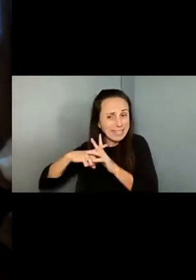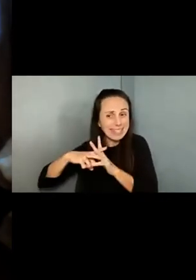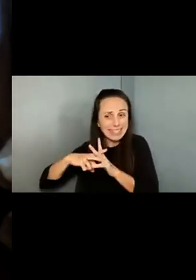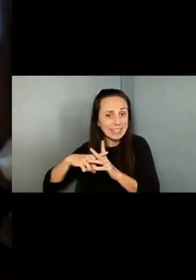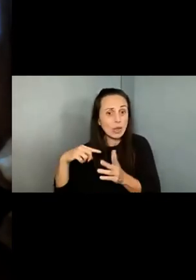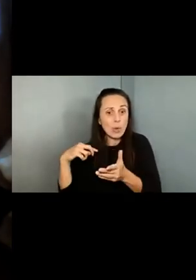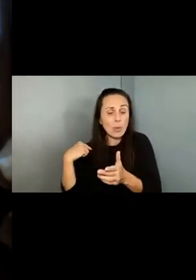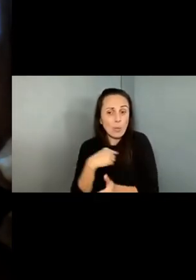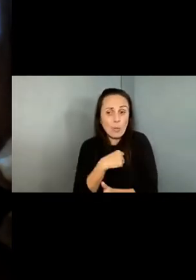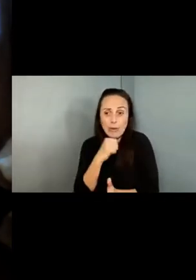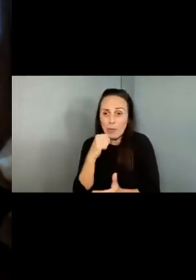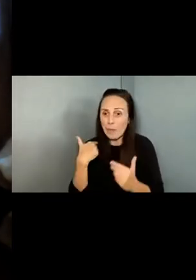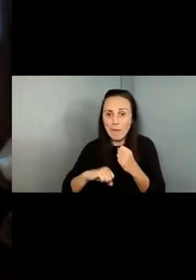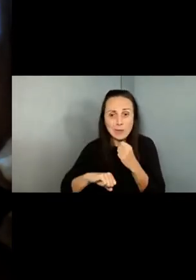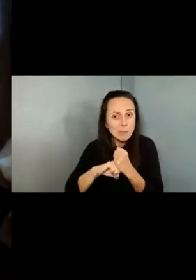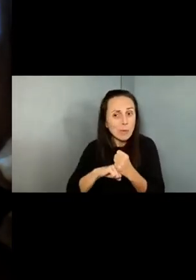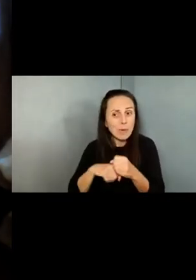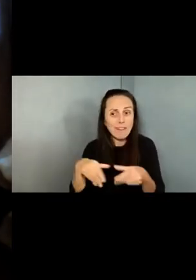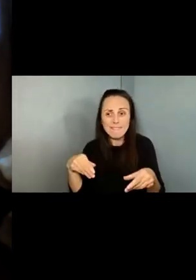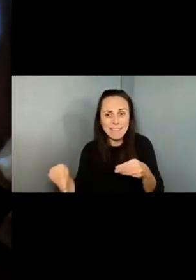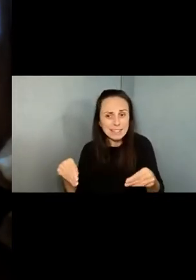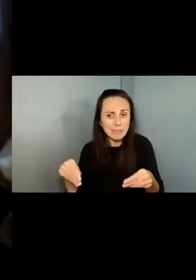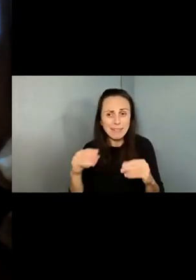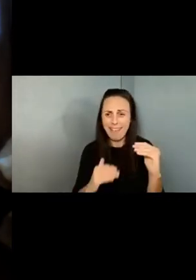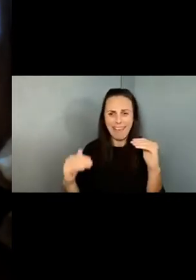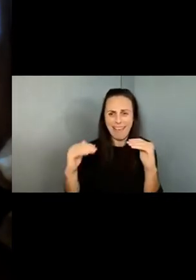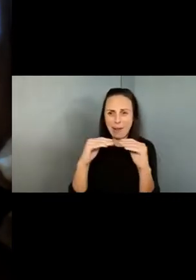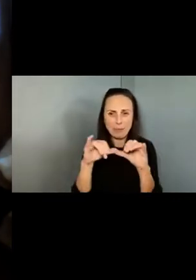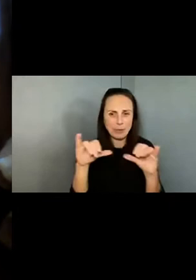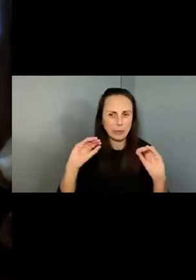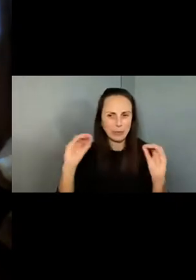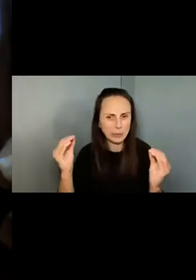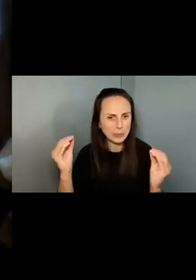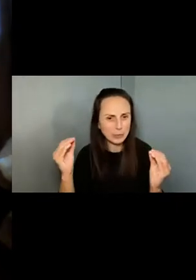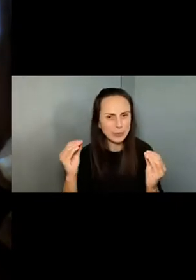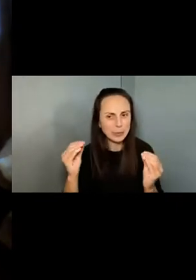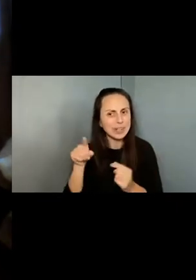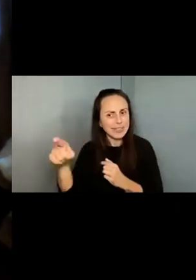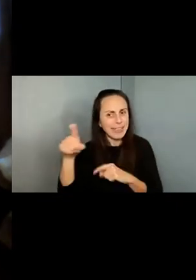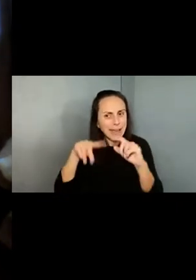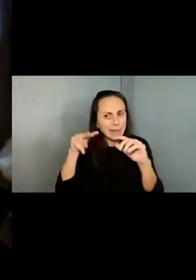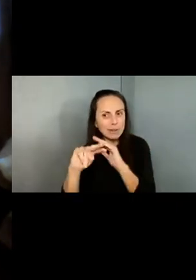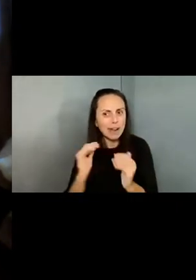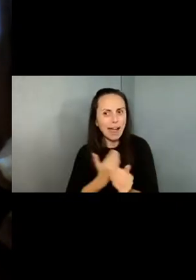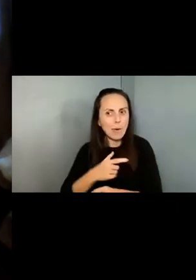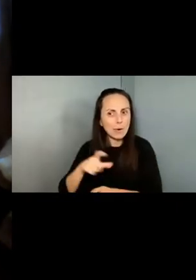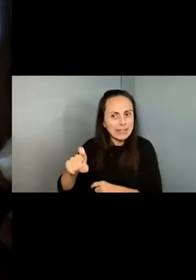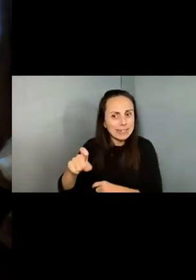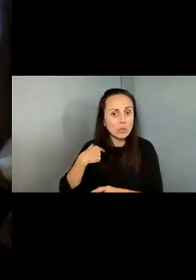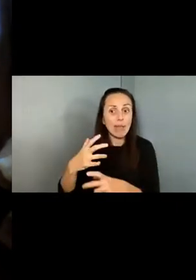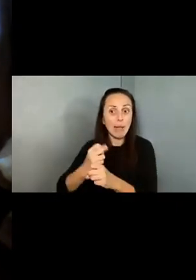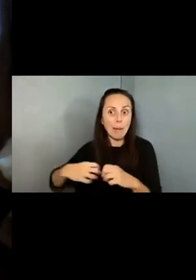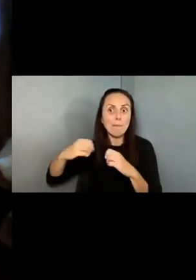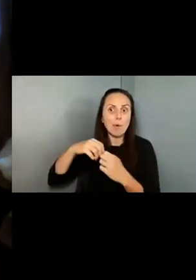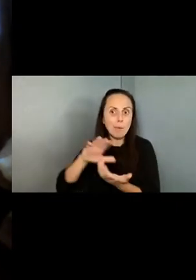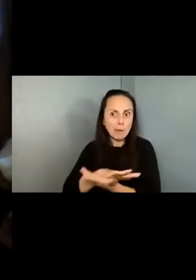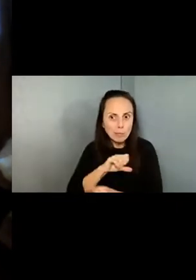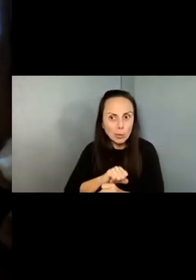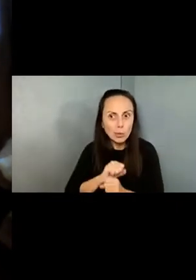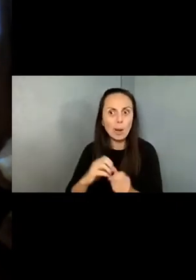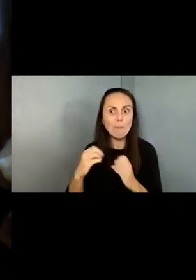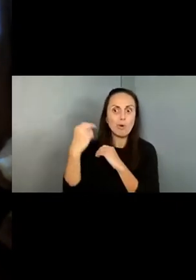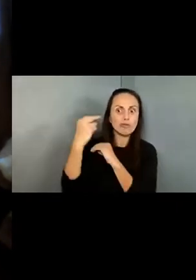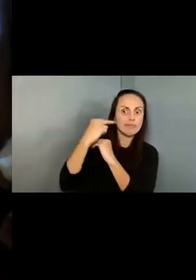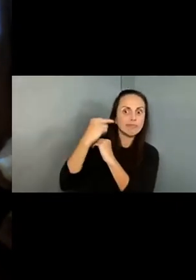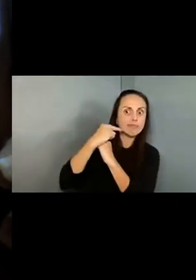or flexibility, let alone a more equitable system that anticipates our needs. We get additional paperwork and surveillance. So